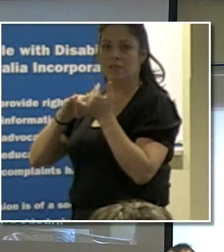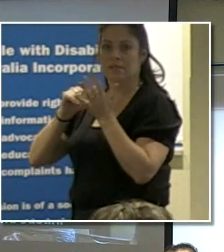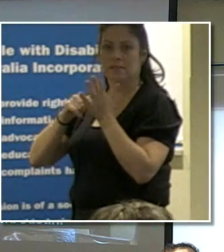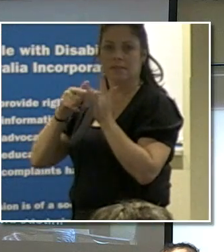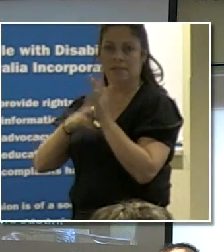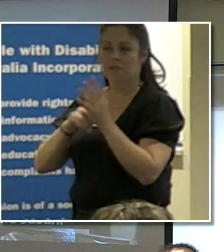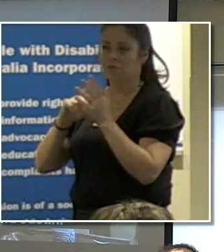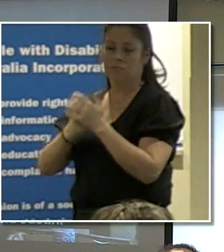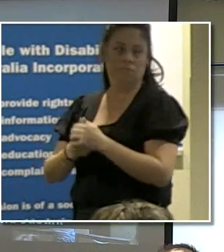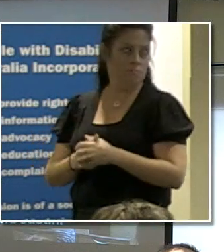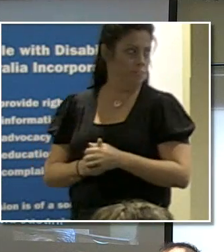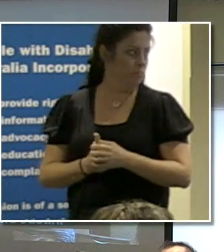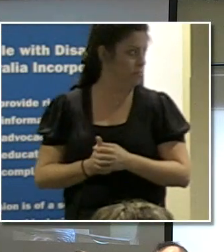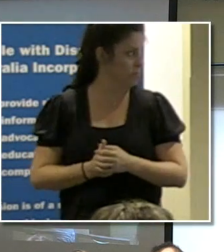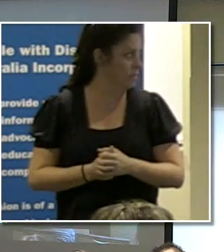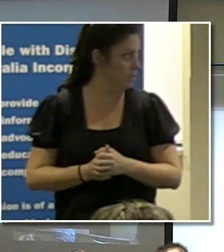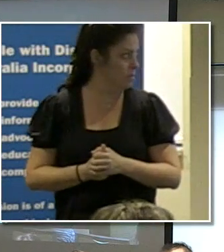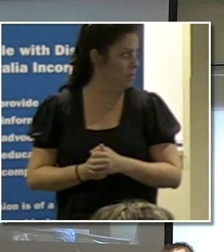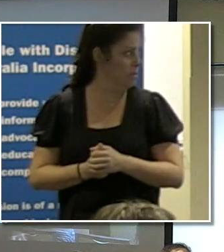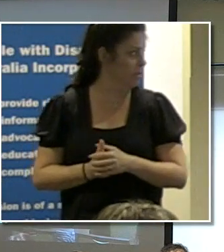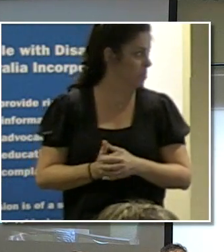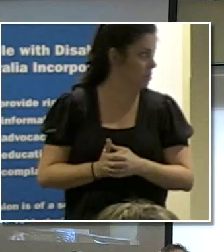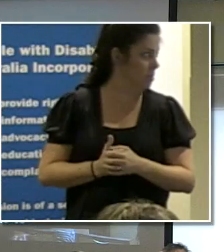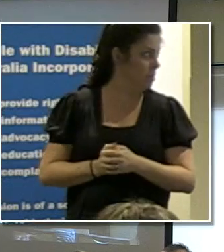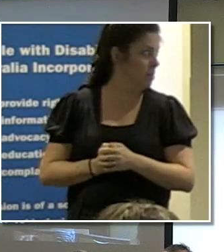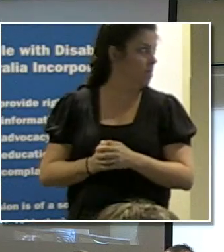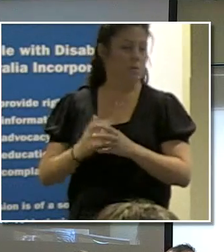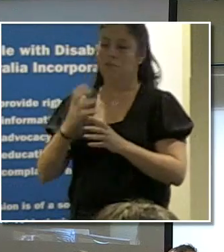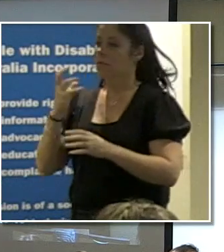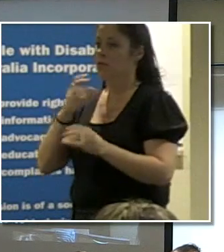I'd like to... And Christy Trzyjewski, sorry. Page two. Sorry, Christy.